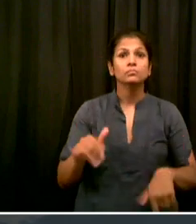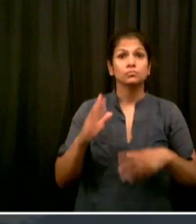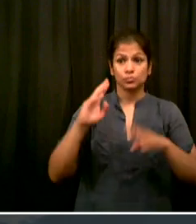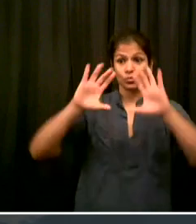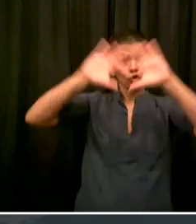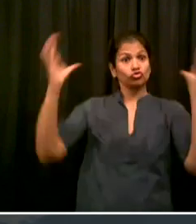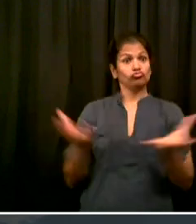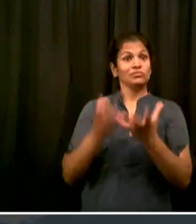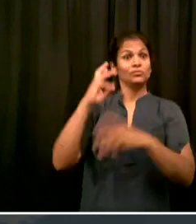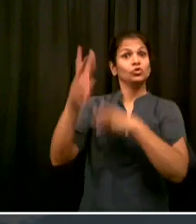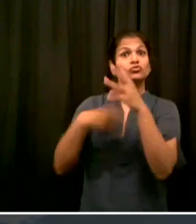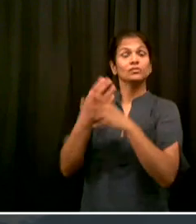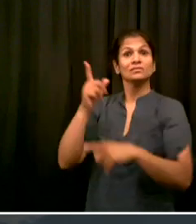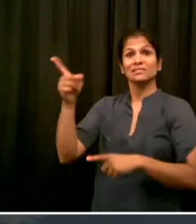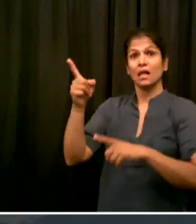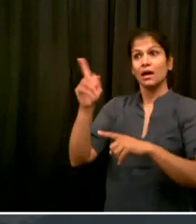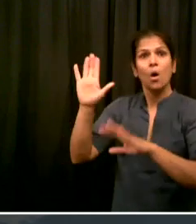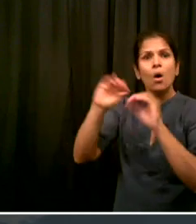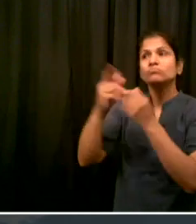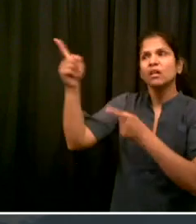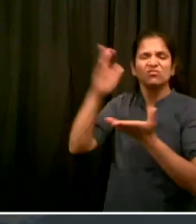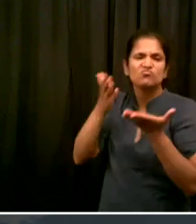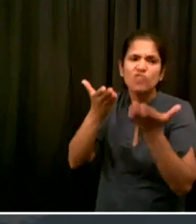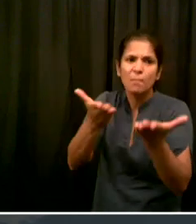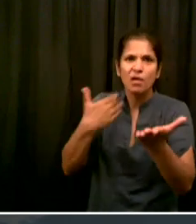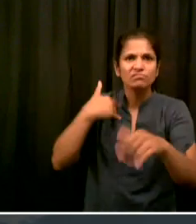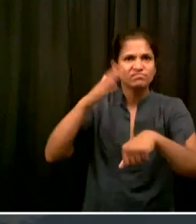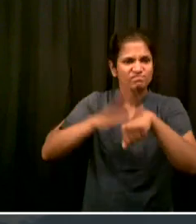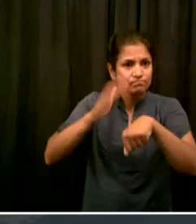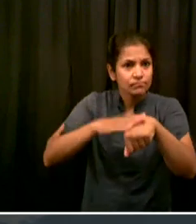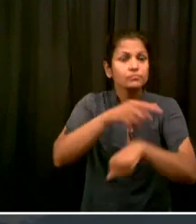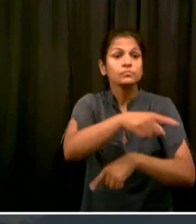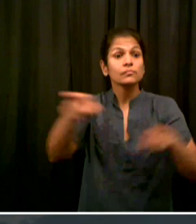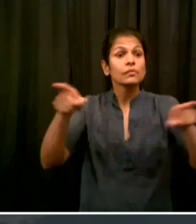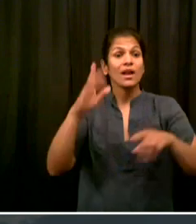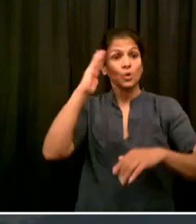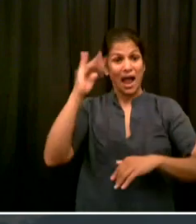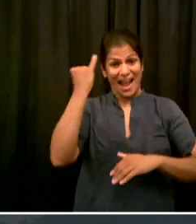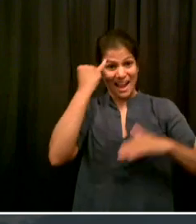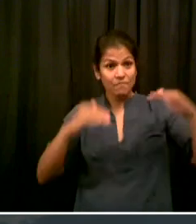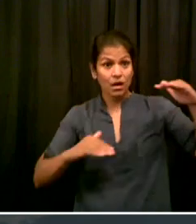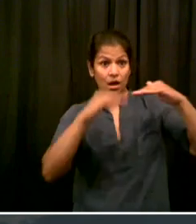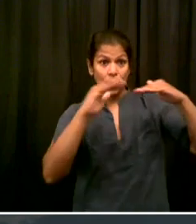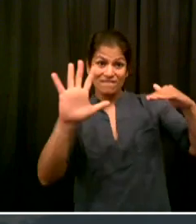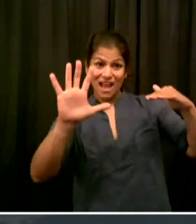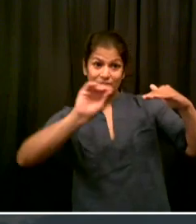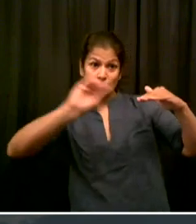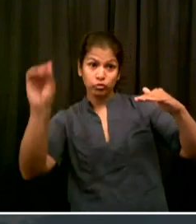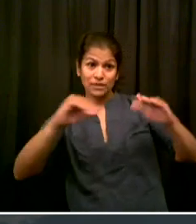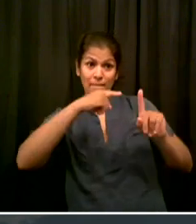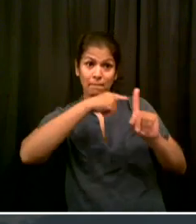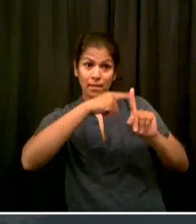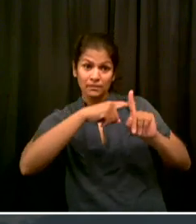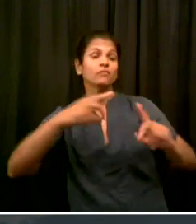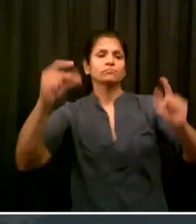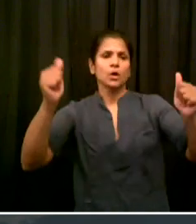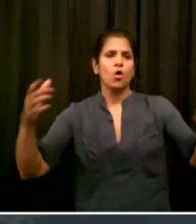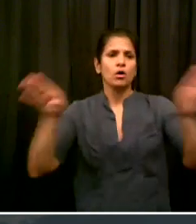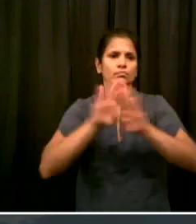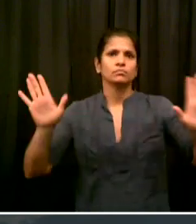with 3% as our standard. Masks, we're requiring masks, face covering for all